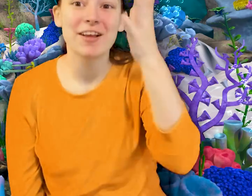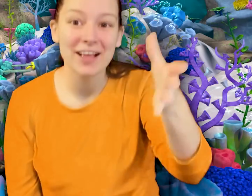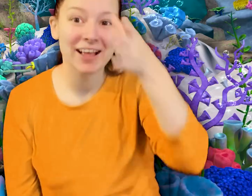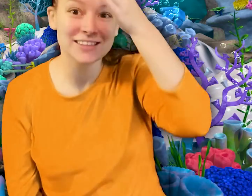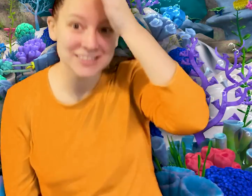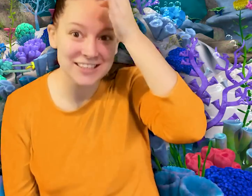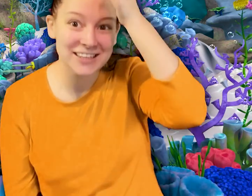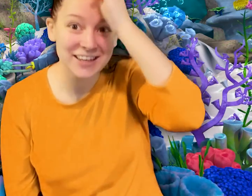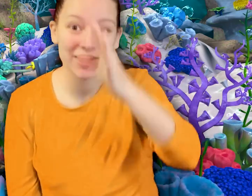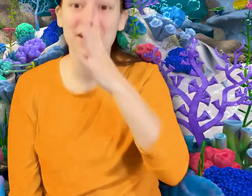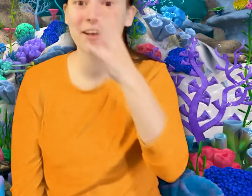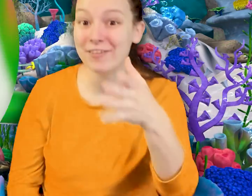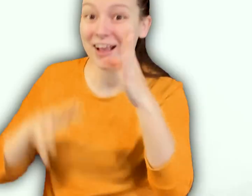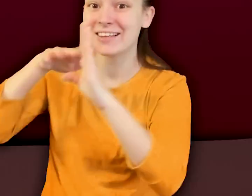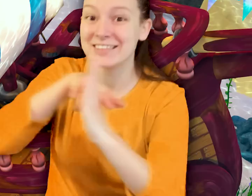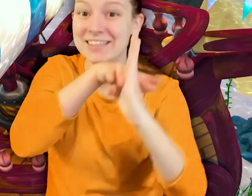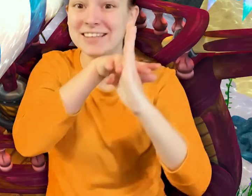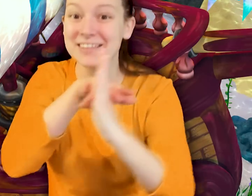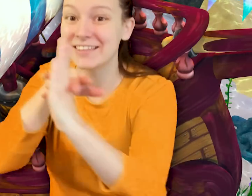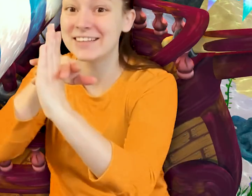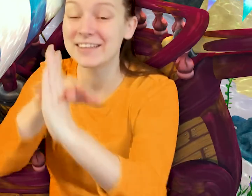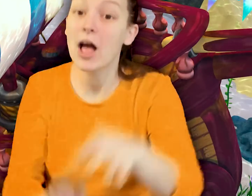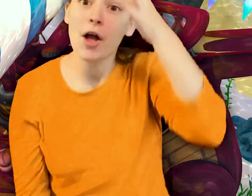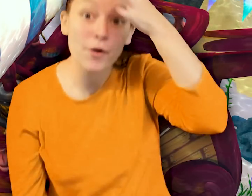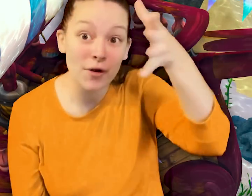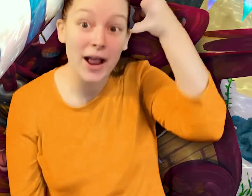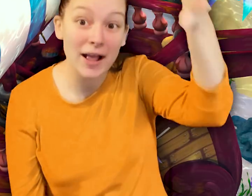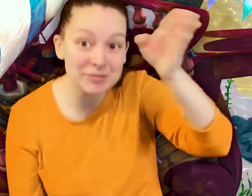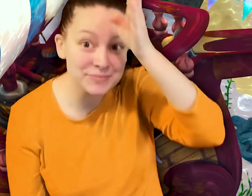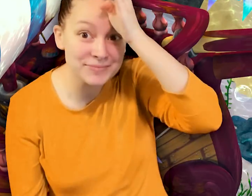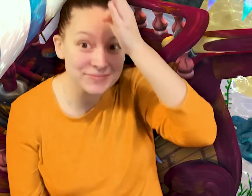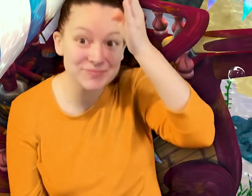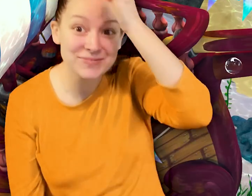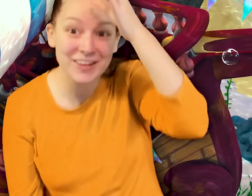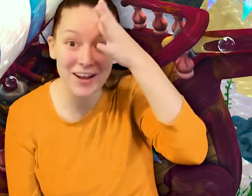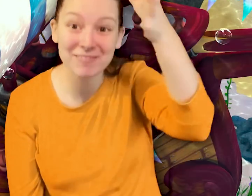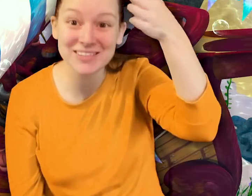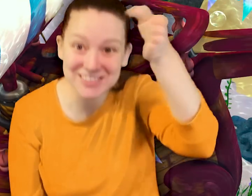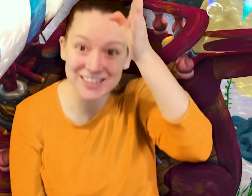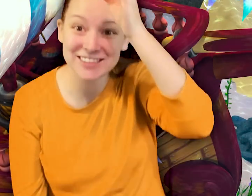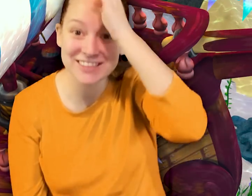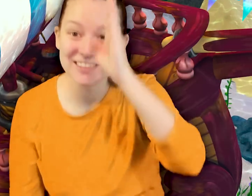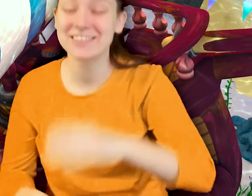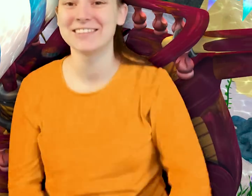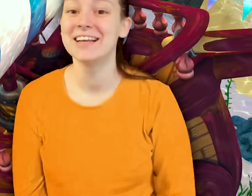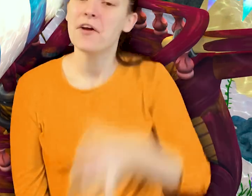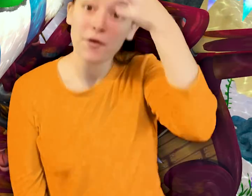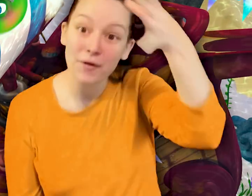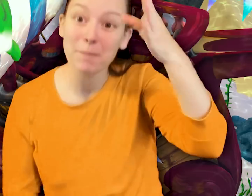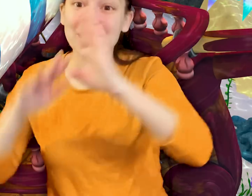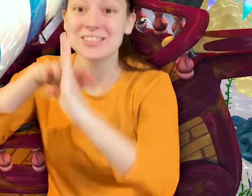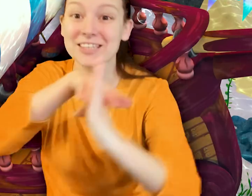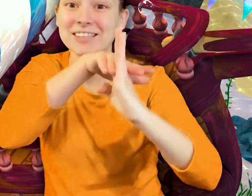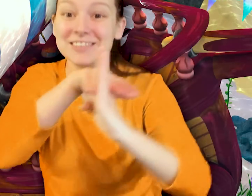Grandma shark do dooo doo doo doo do Grandma shark grandpa shark doo dooo doo doo doo dooo grandpa shark doo dooo